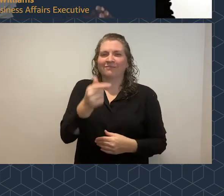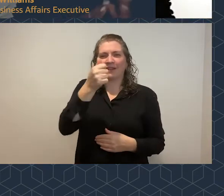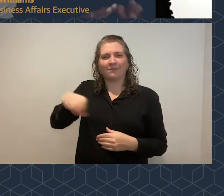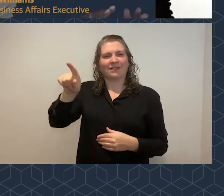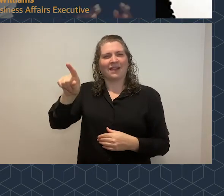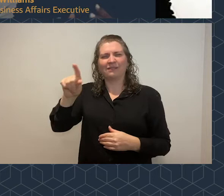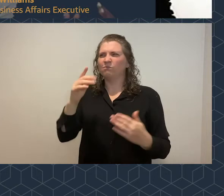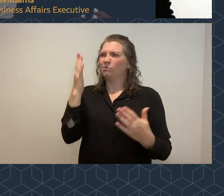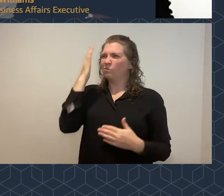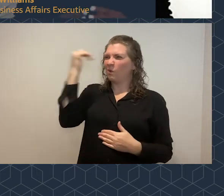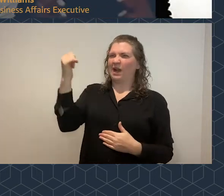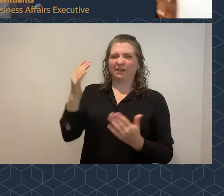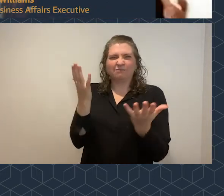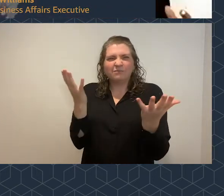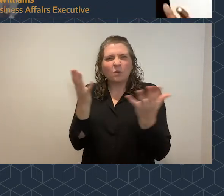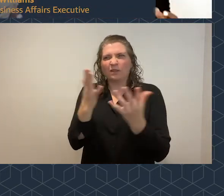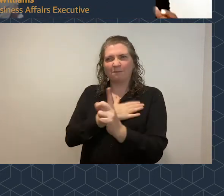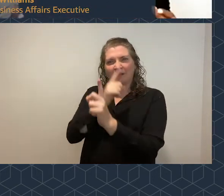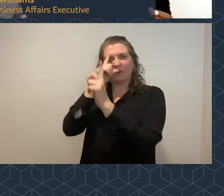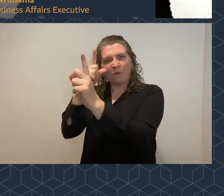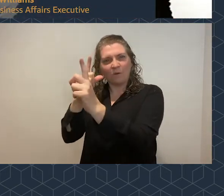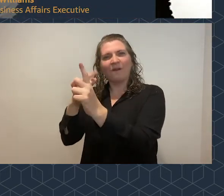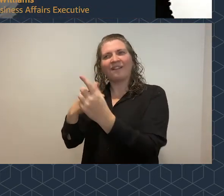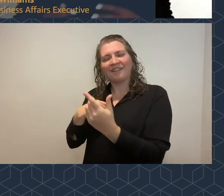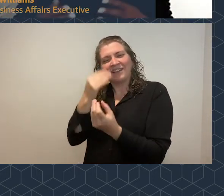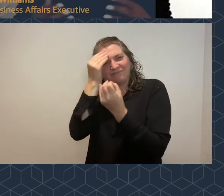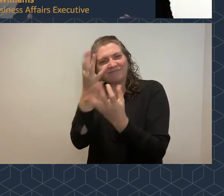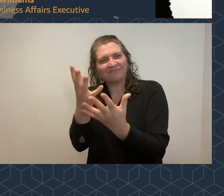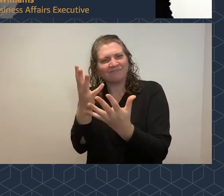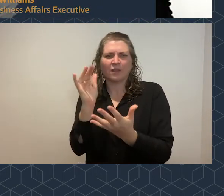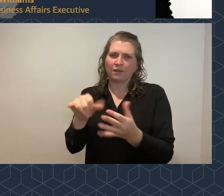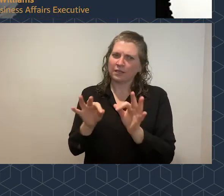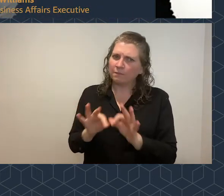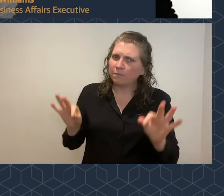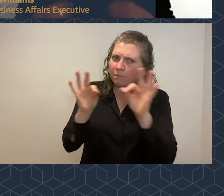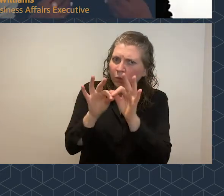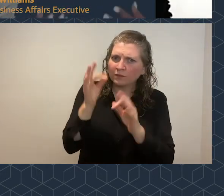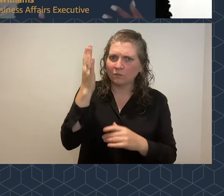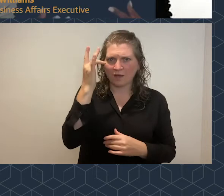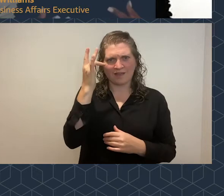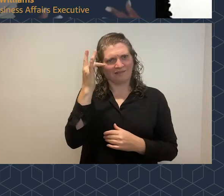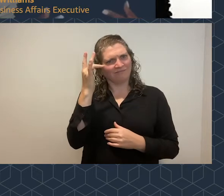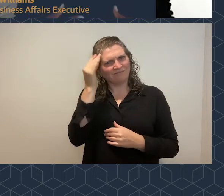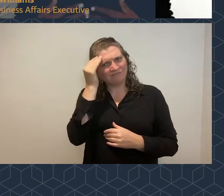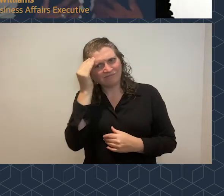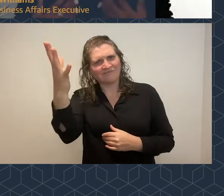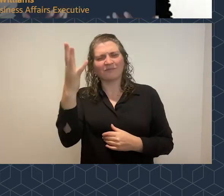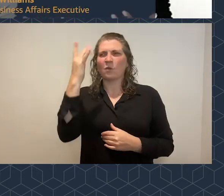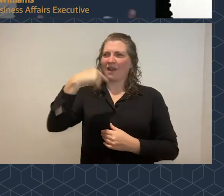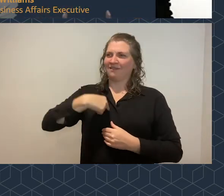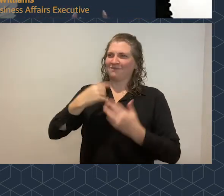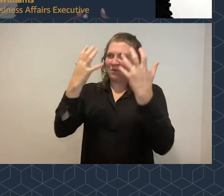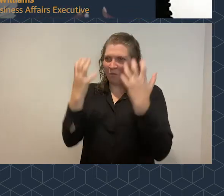of those skill sets and how they plugged and played into the leadership principles that we talked about, which are critical in terms